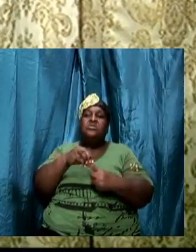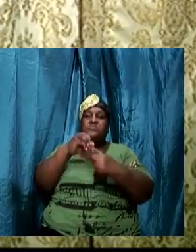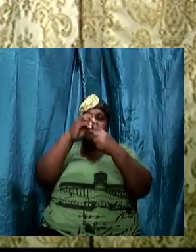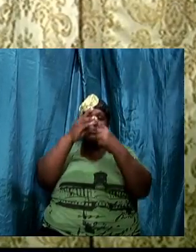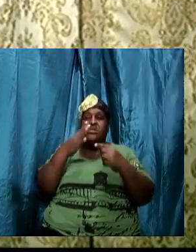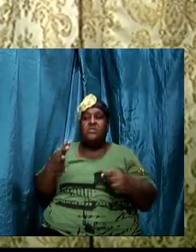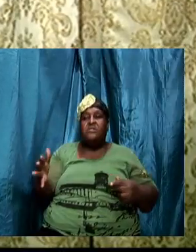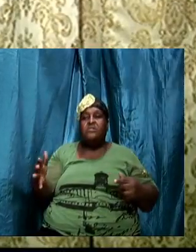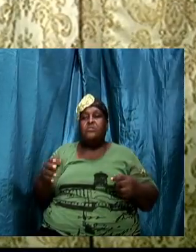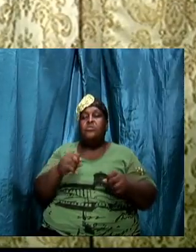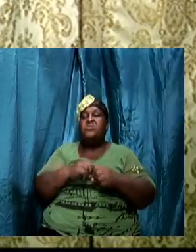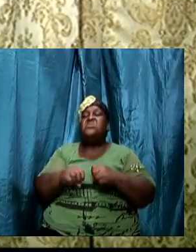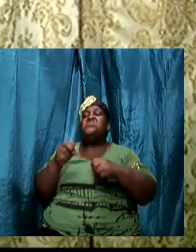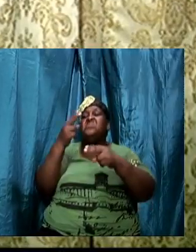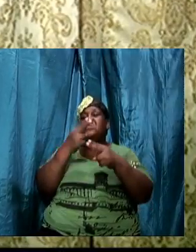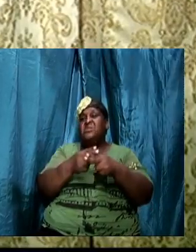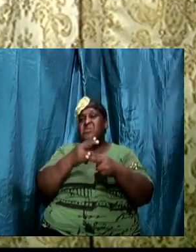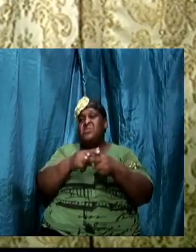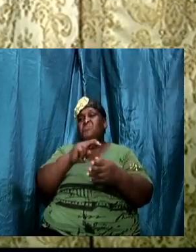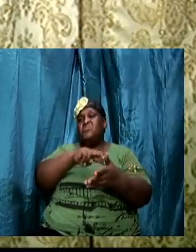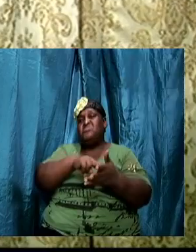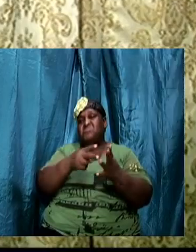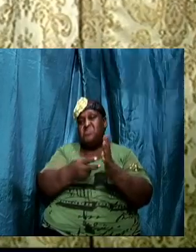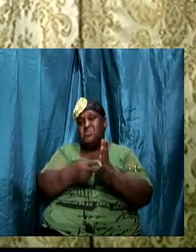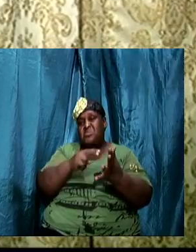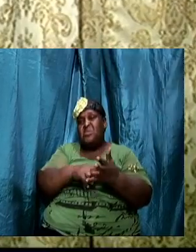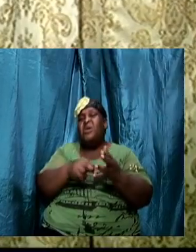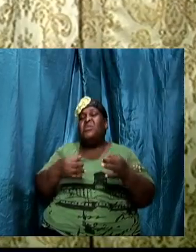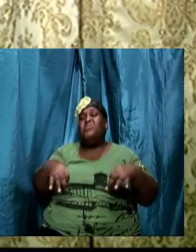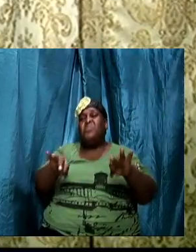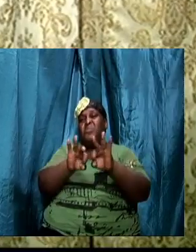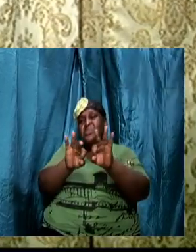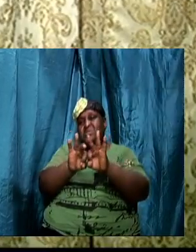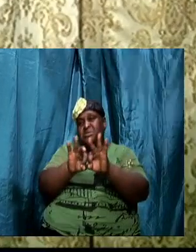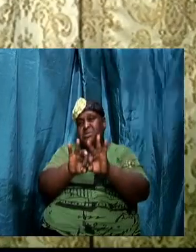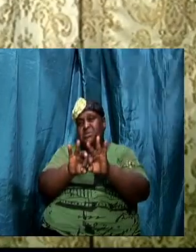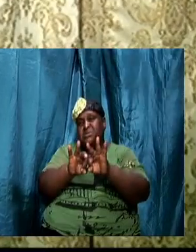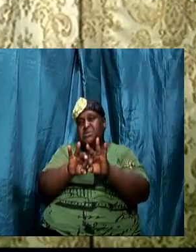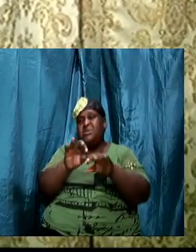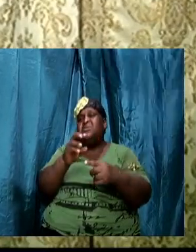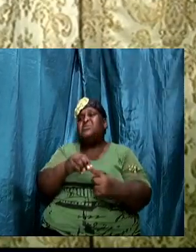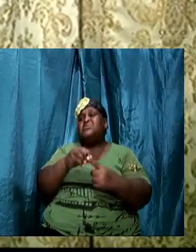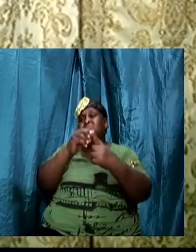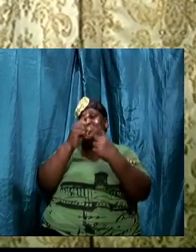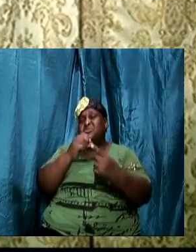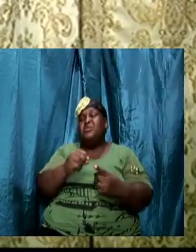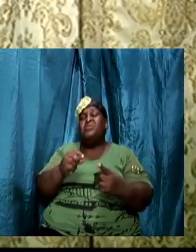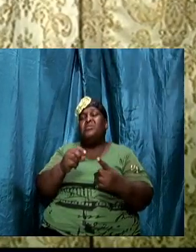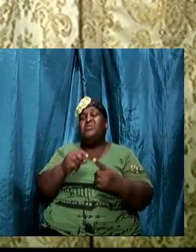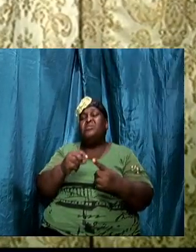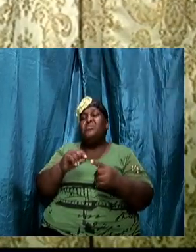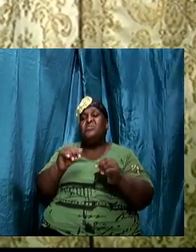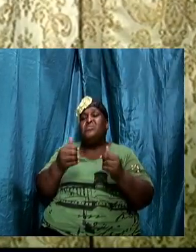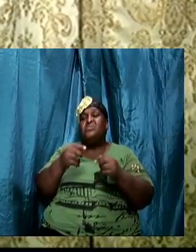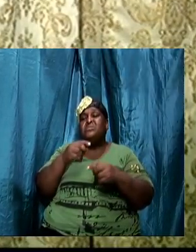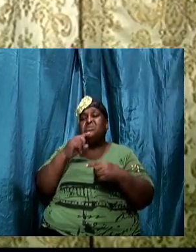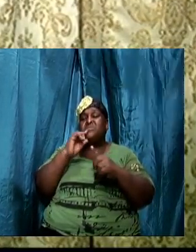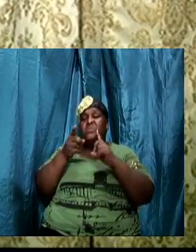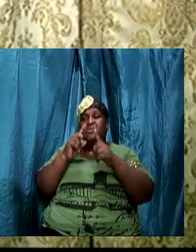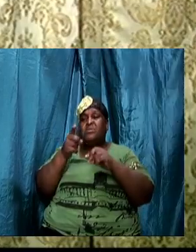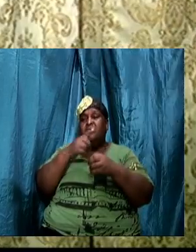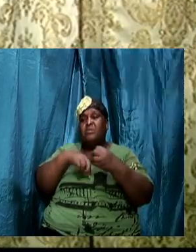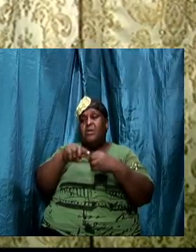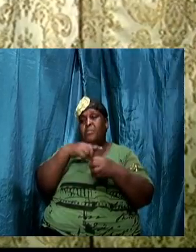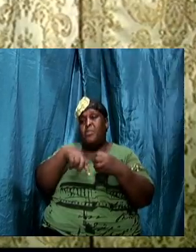so the name was significant. And especially as we are speaking about God Almighty,